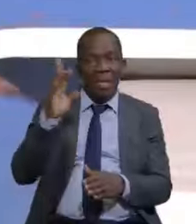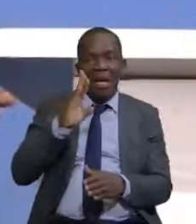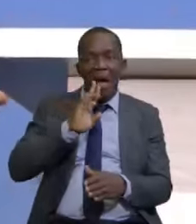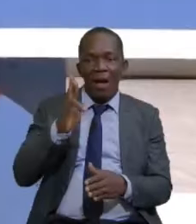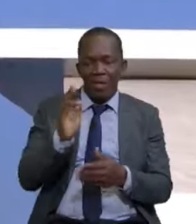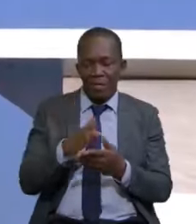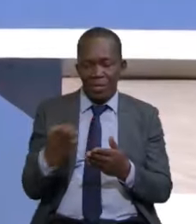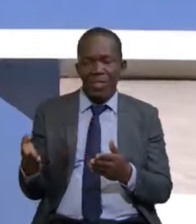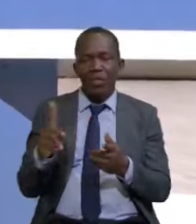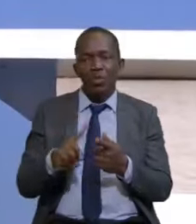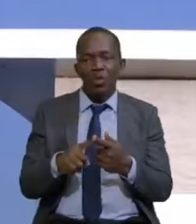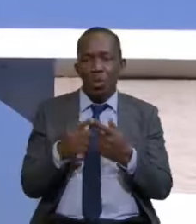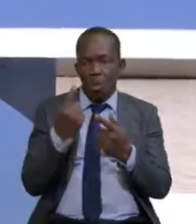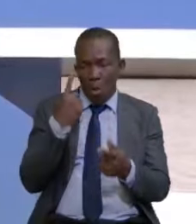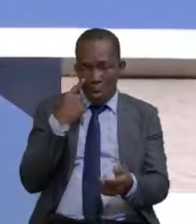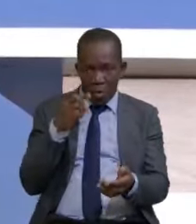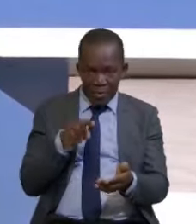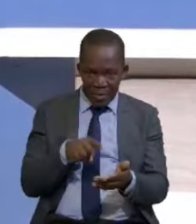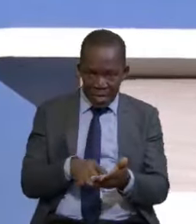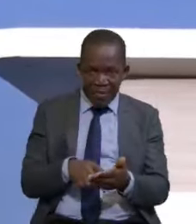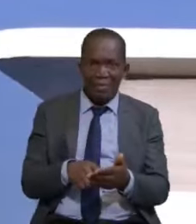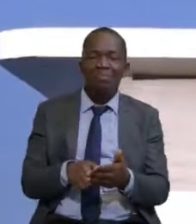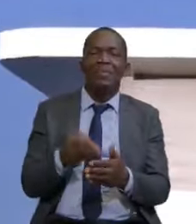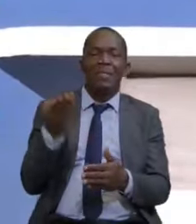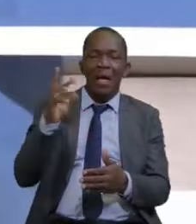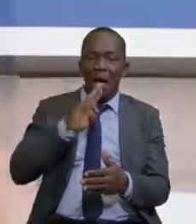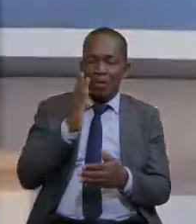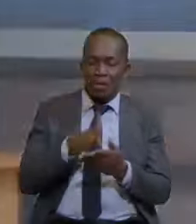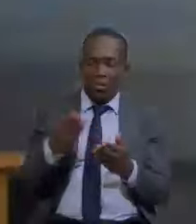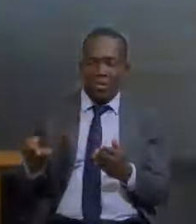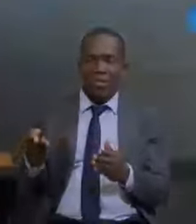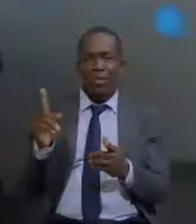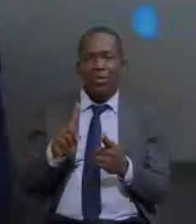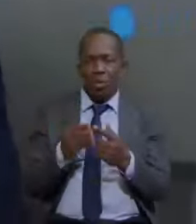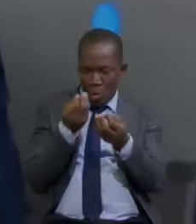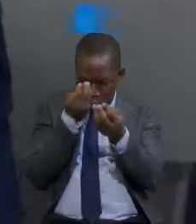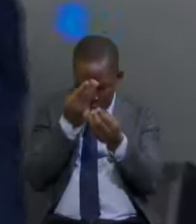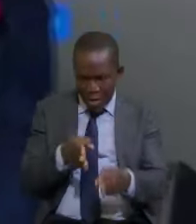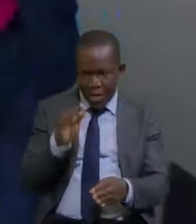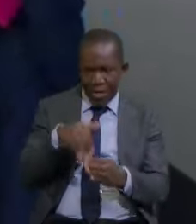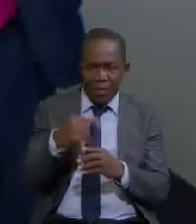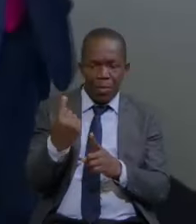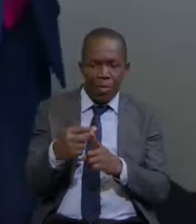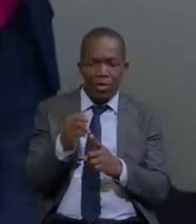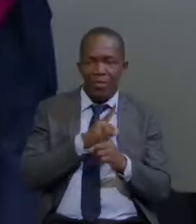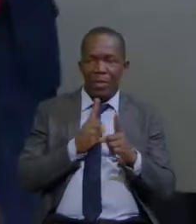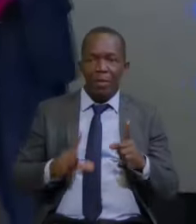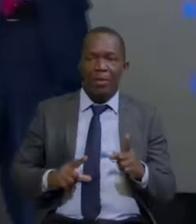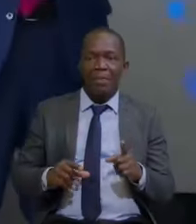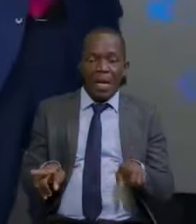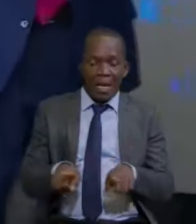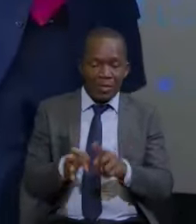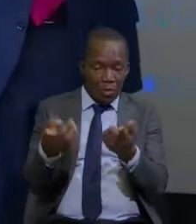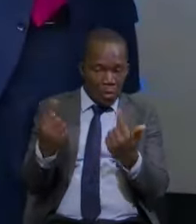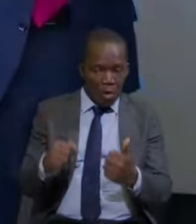word of the Lord. And so as you come, you understand, we come in a power, in the